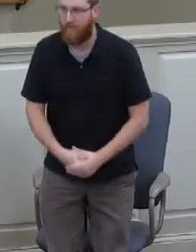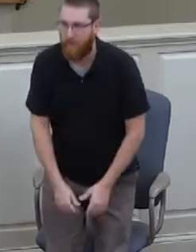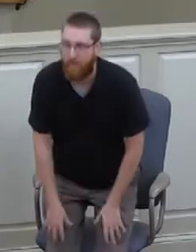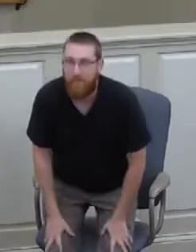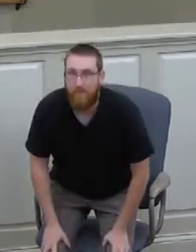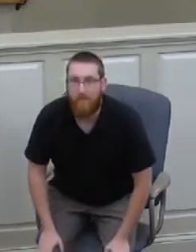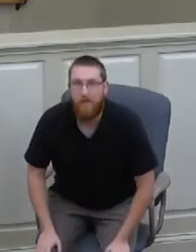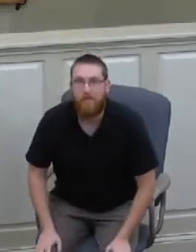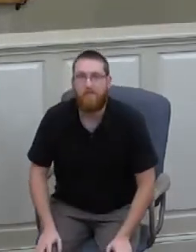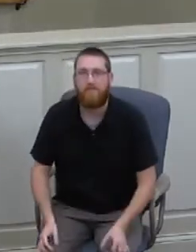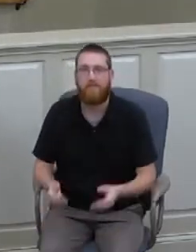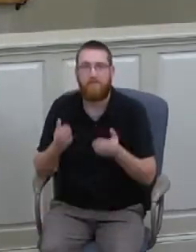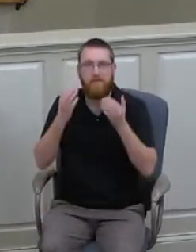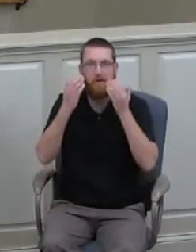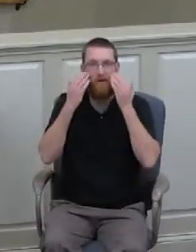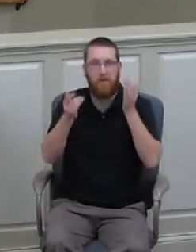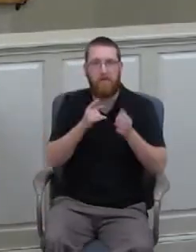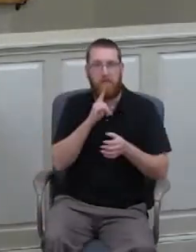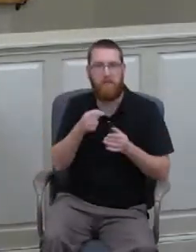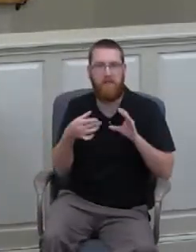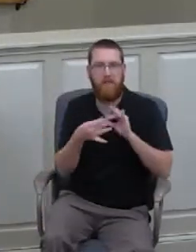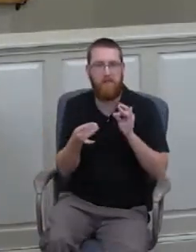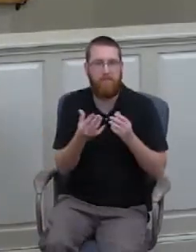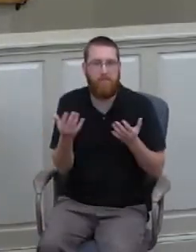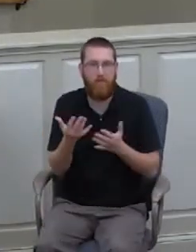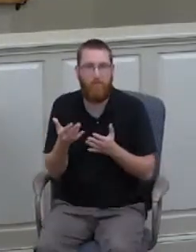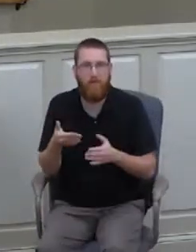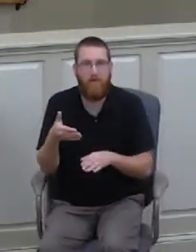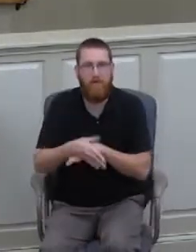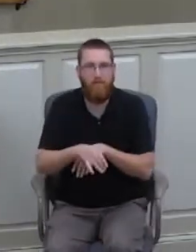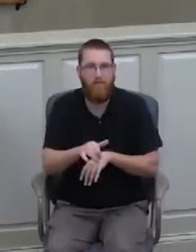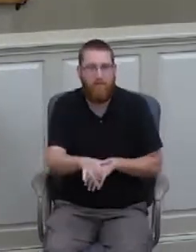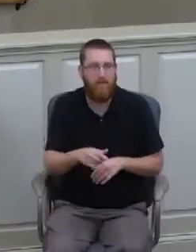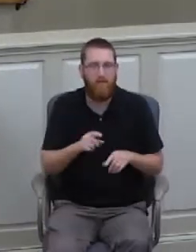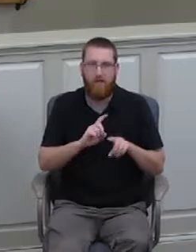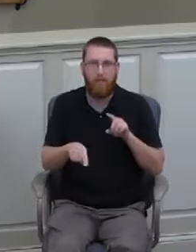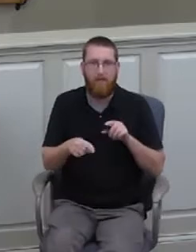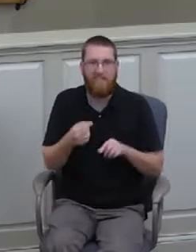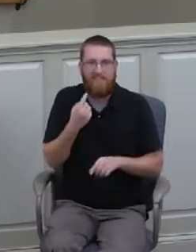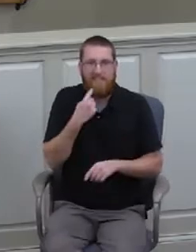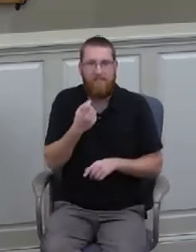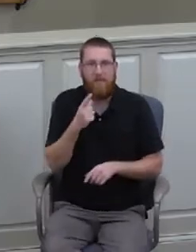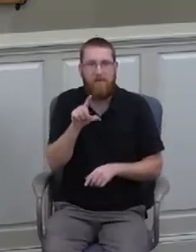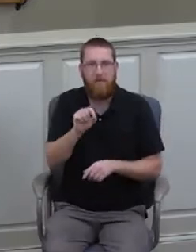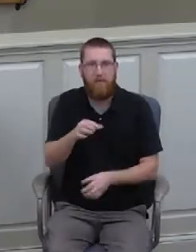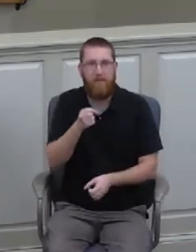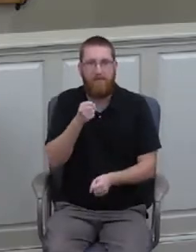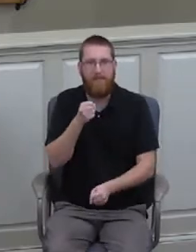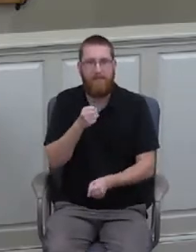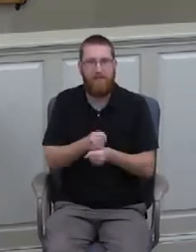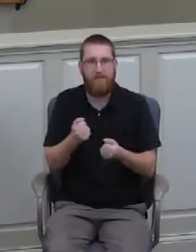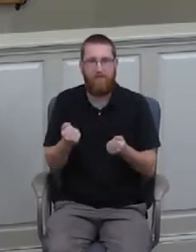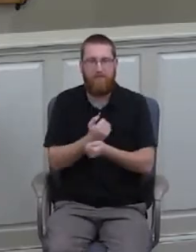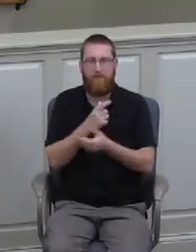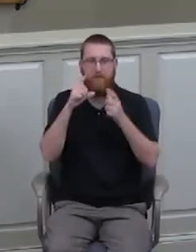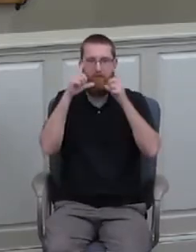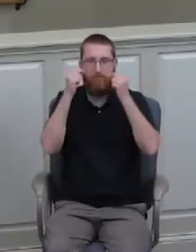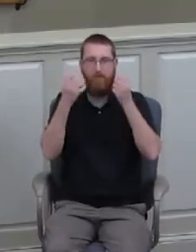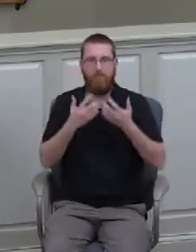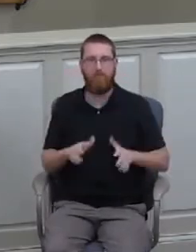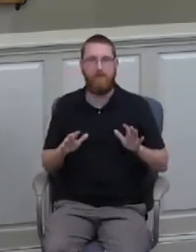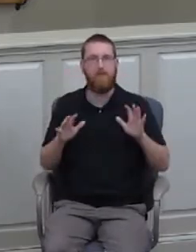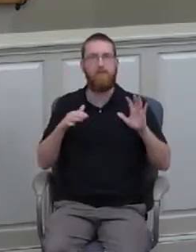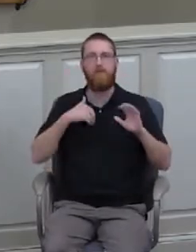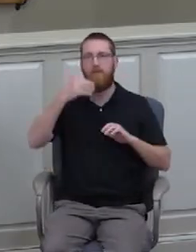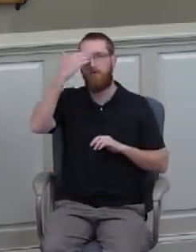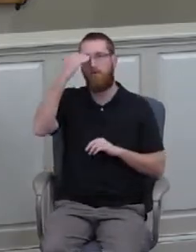I don't know what to really say. Over the last 20 years, it seems just kind of flew by and stuff. I know